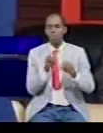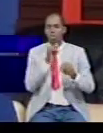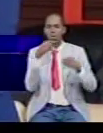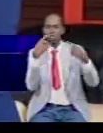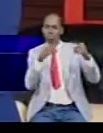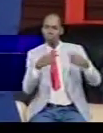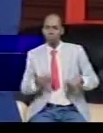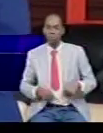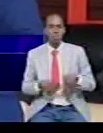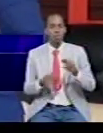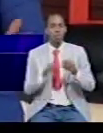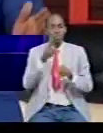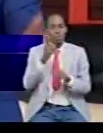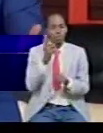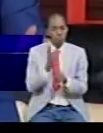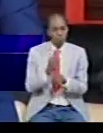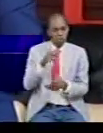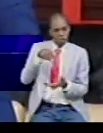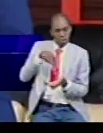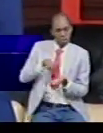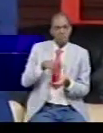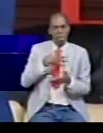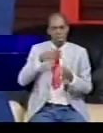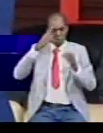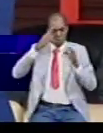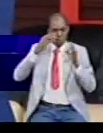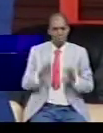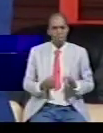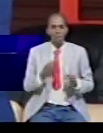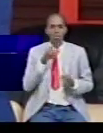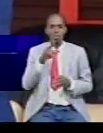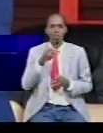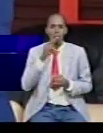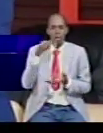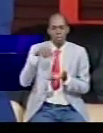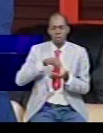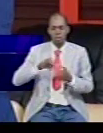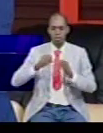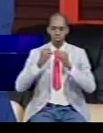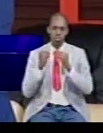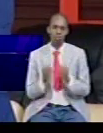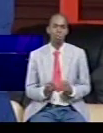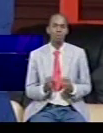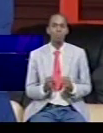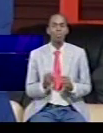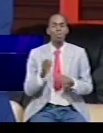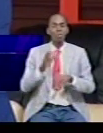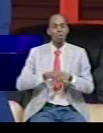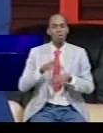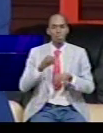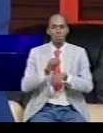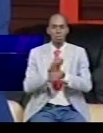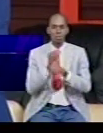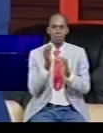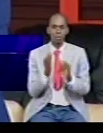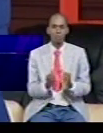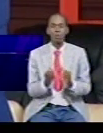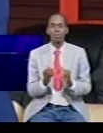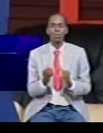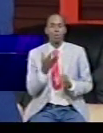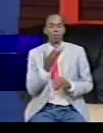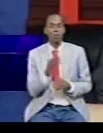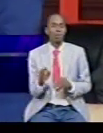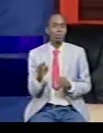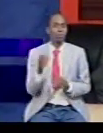taking your stand, and you are firm, and you are standing solid as the rock of Gibraltar, as